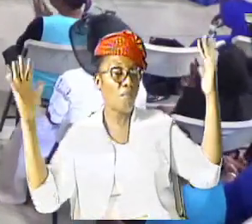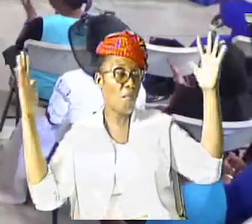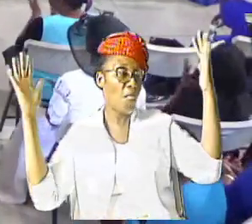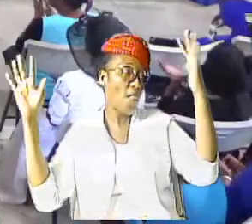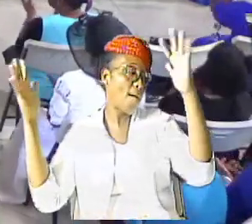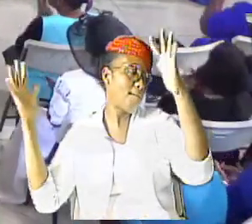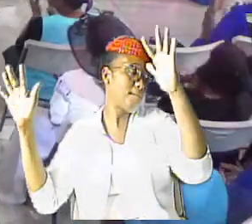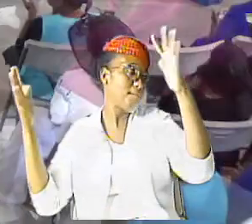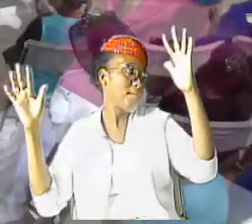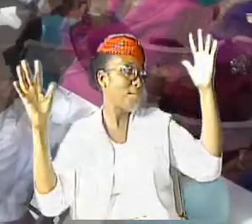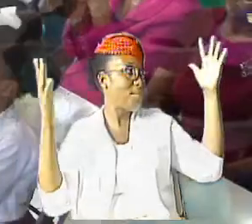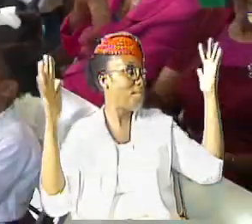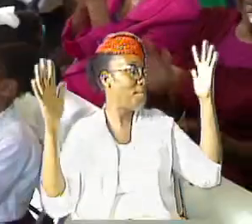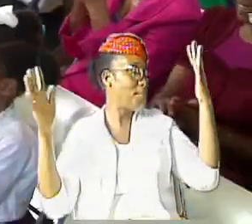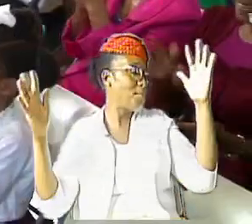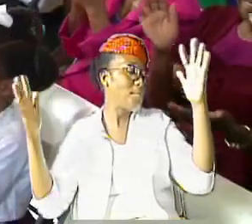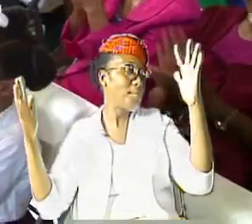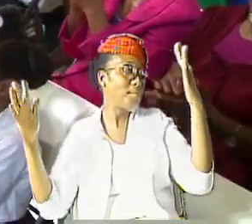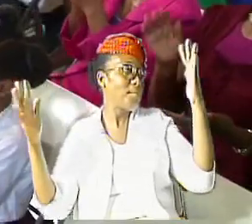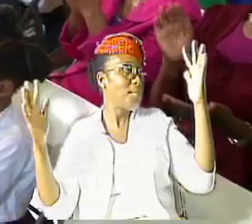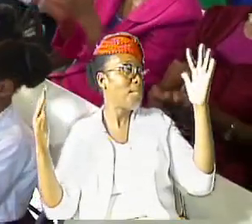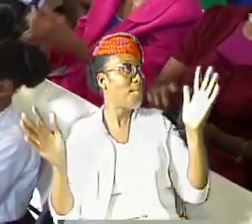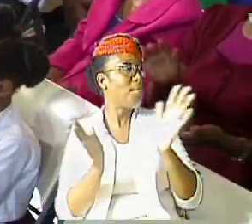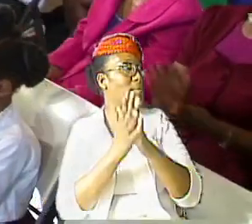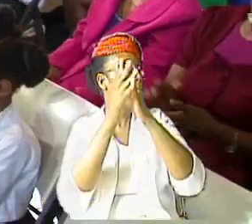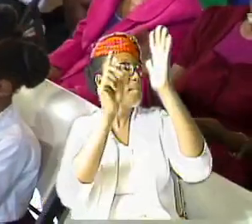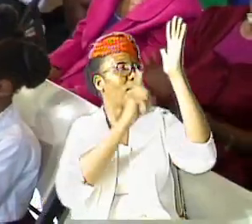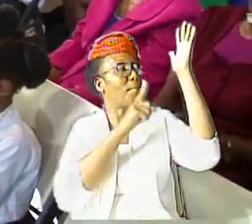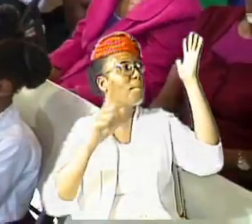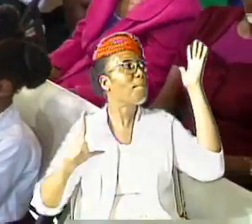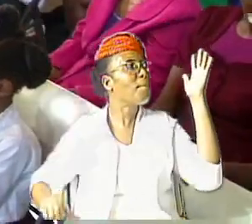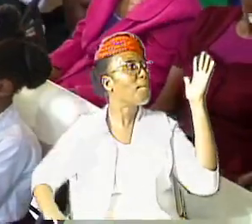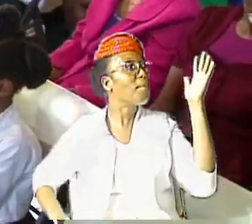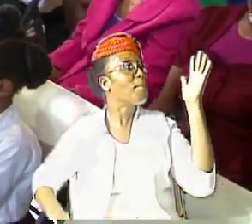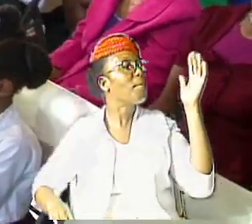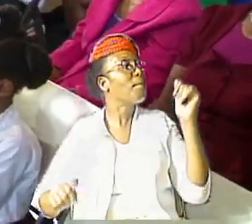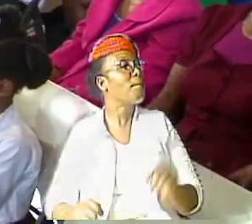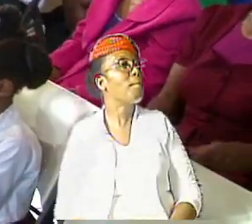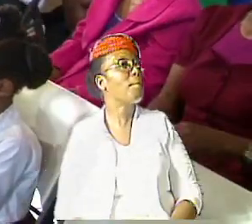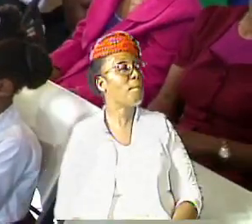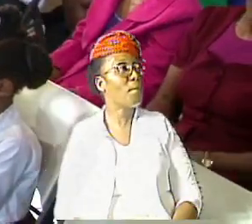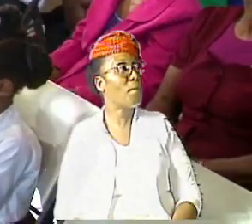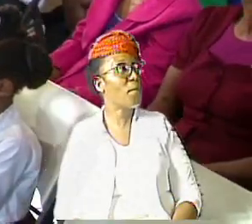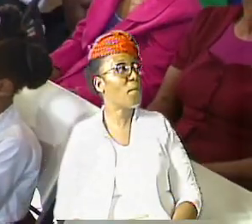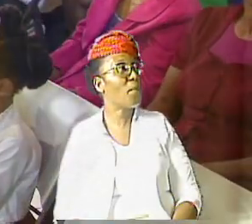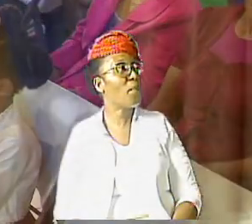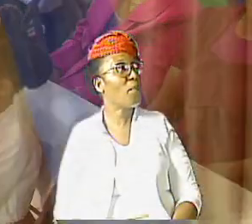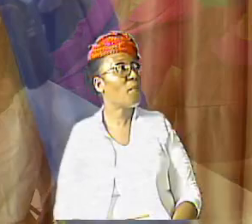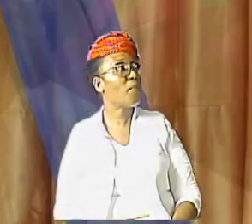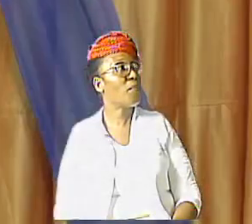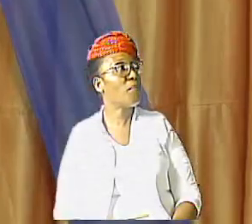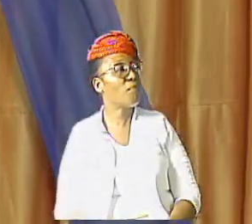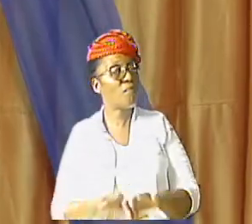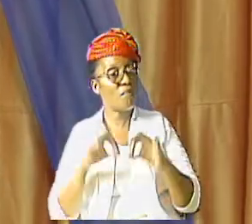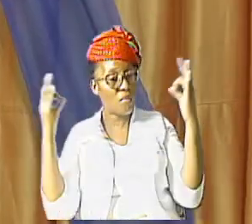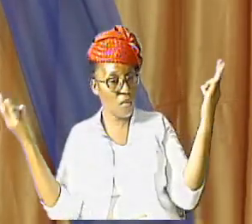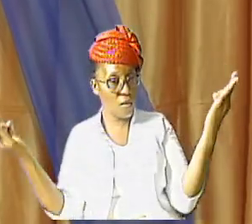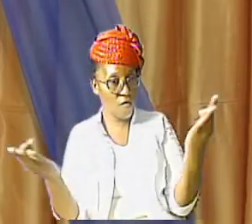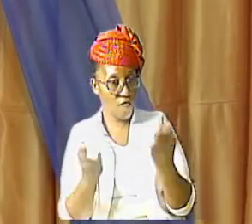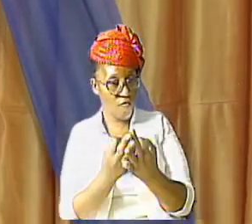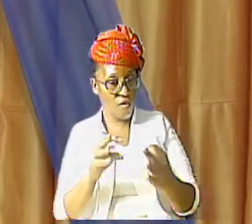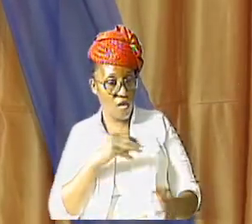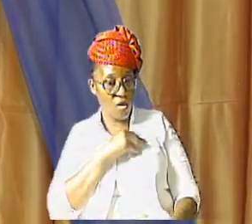bishop? Praise the Lord. So along the same line of family ministry,